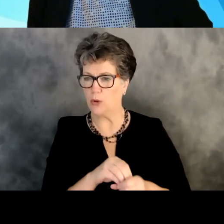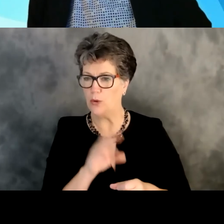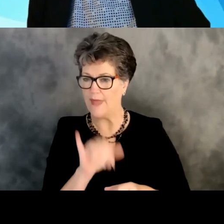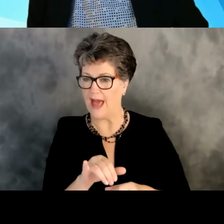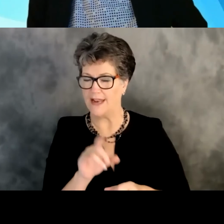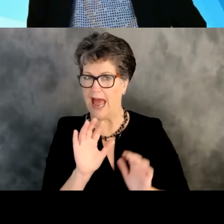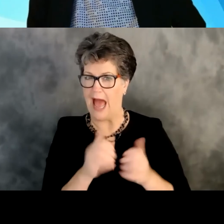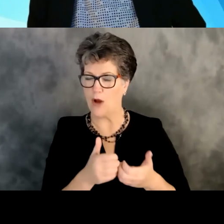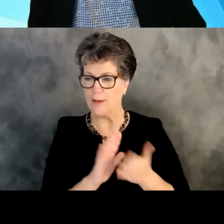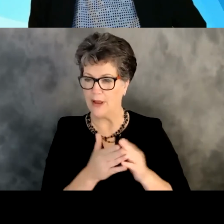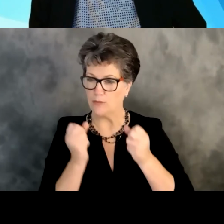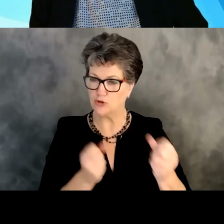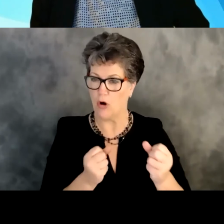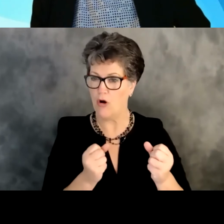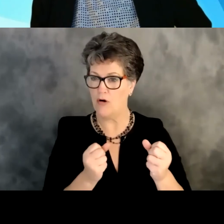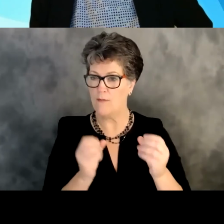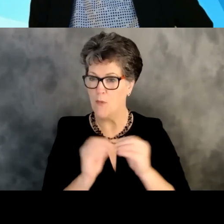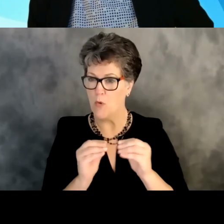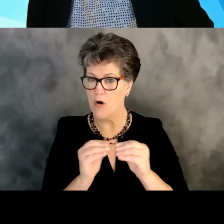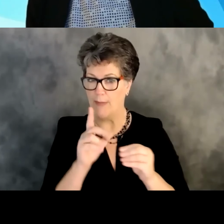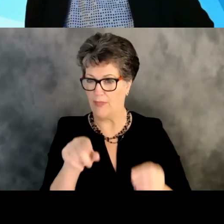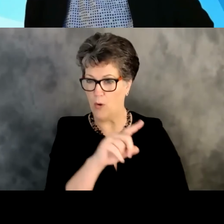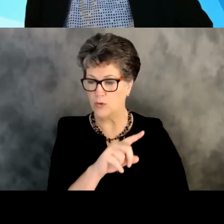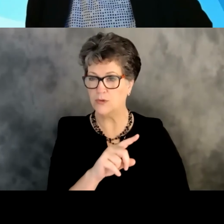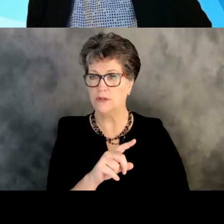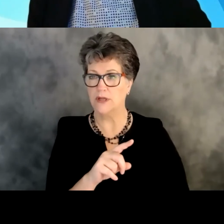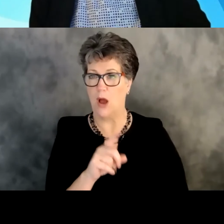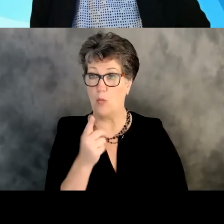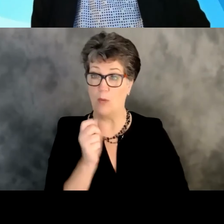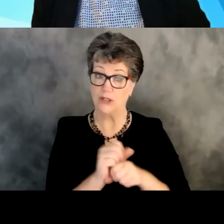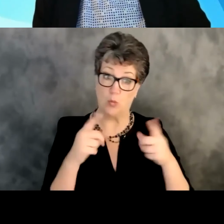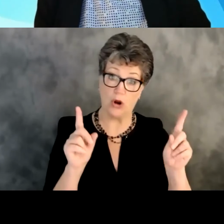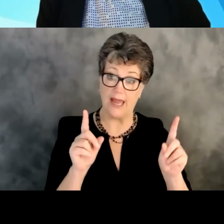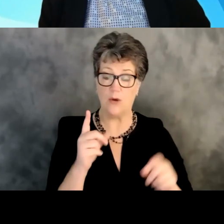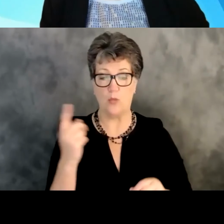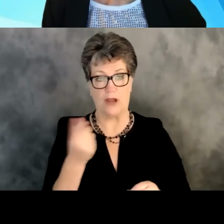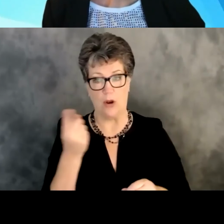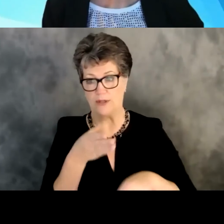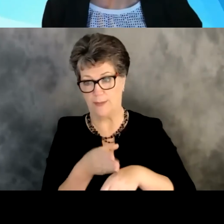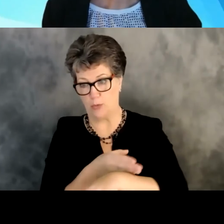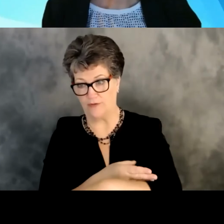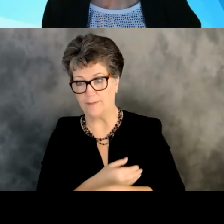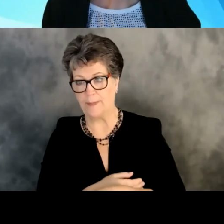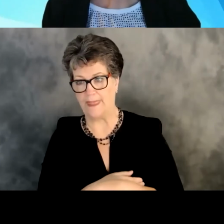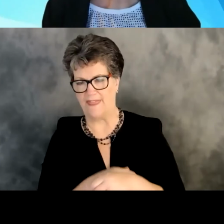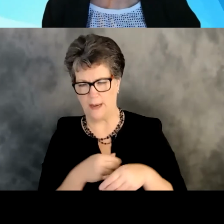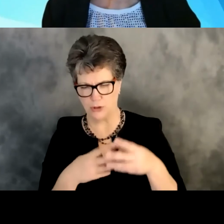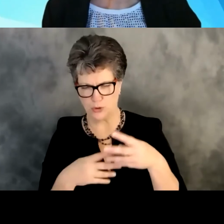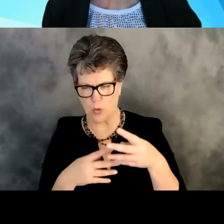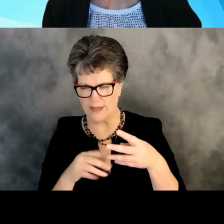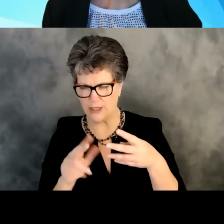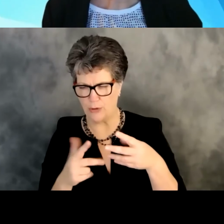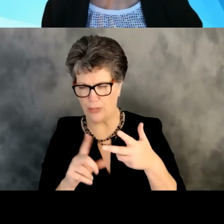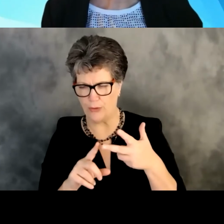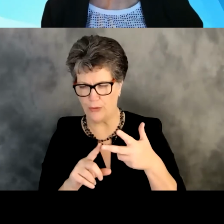we strengthen those and hear from people what's working and what could always be improved. And then I'm just scrolling to see your